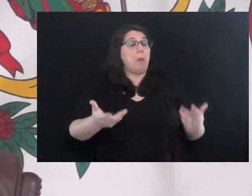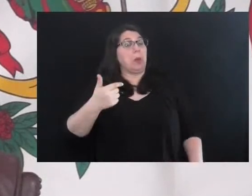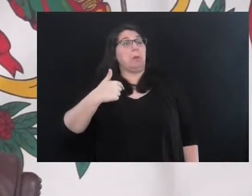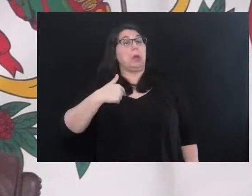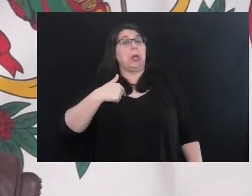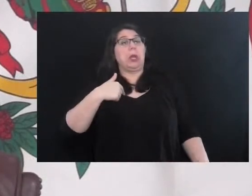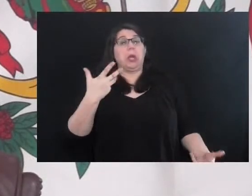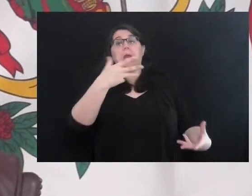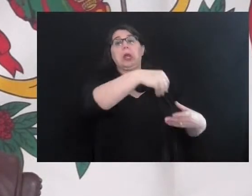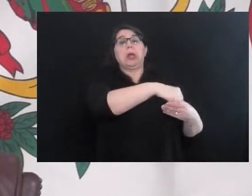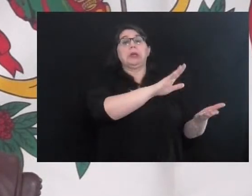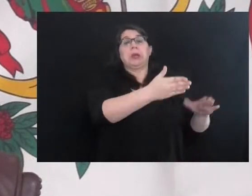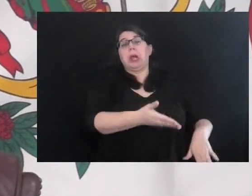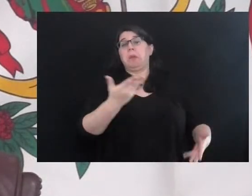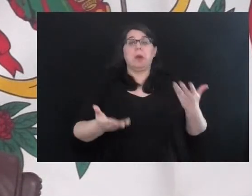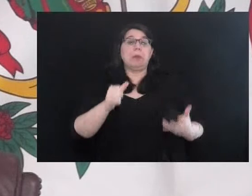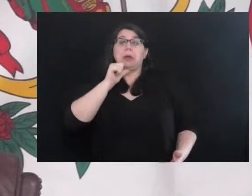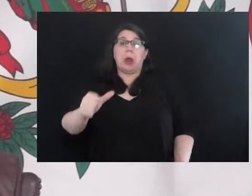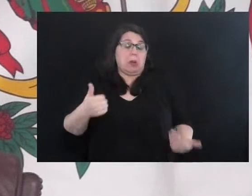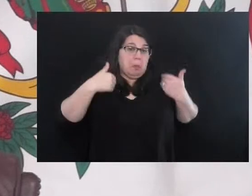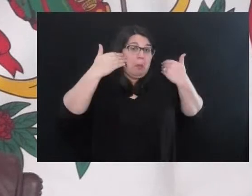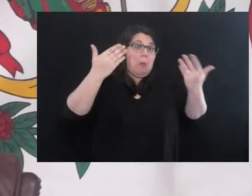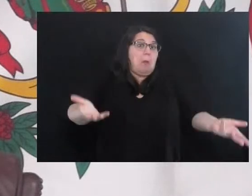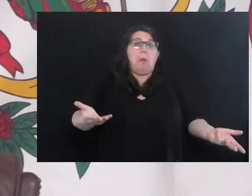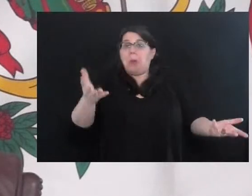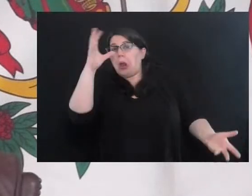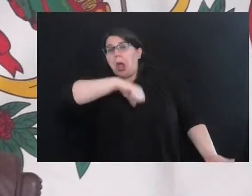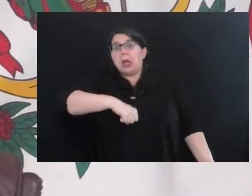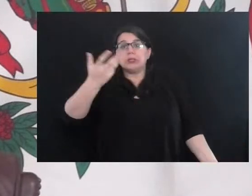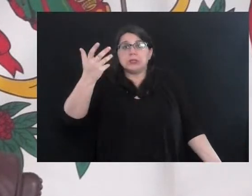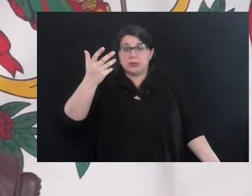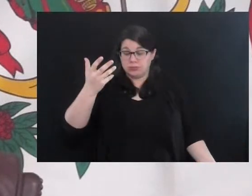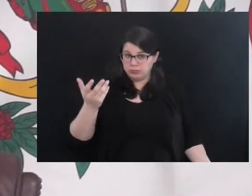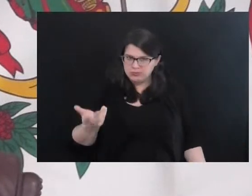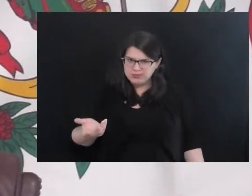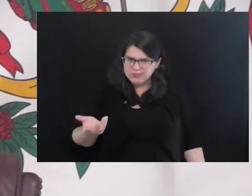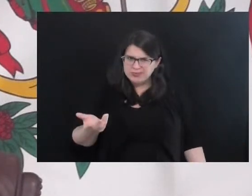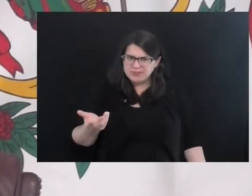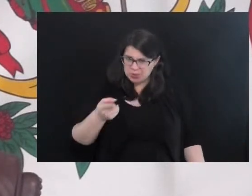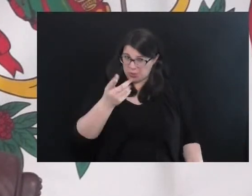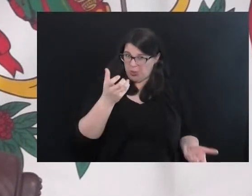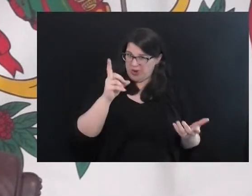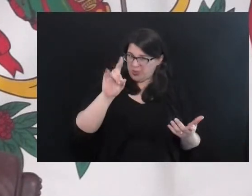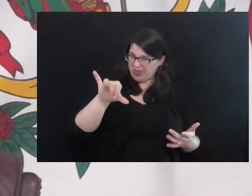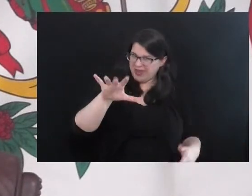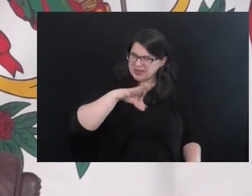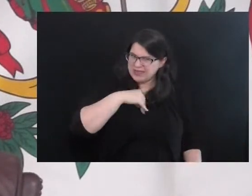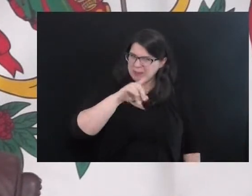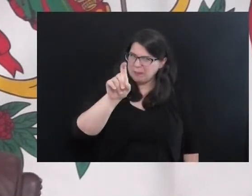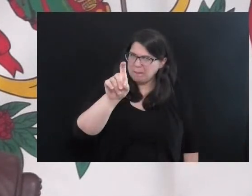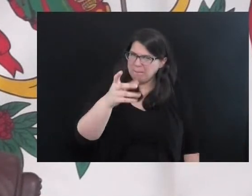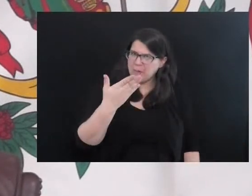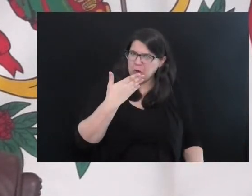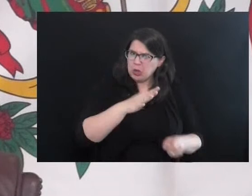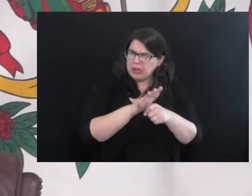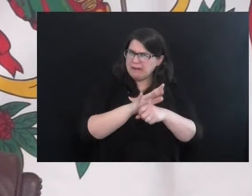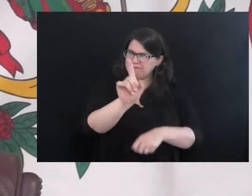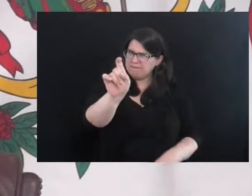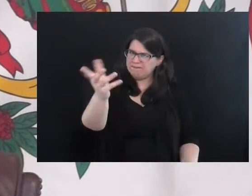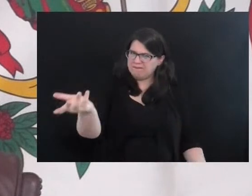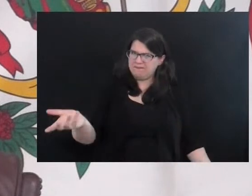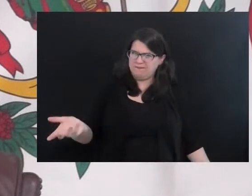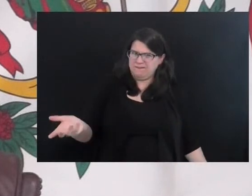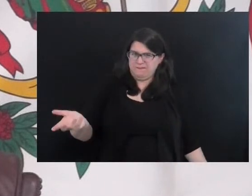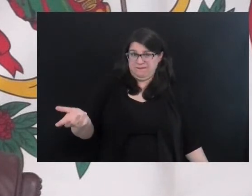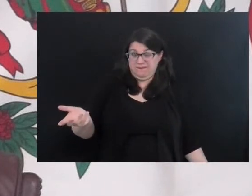51. Are we just going to do that? And just say that's good enough? You